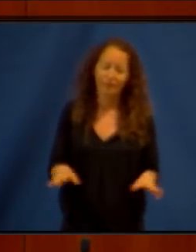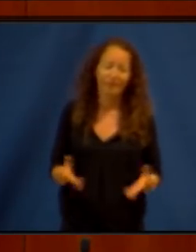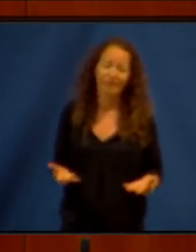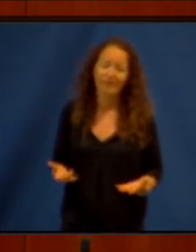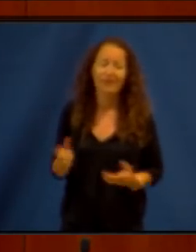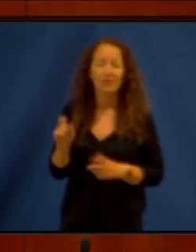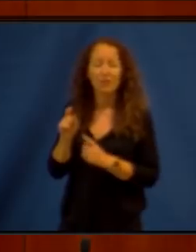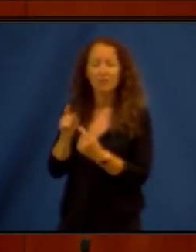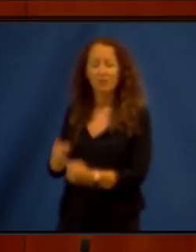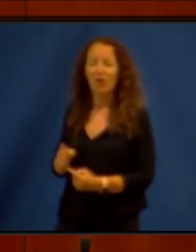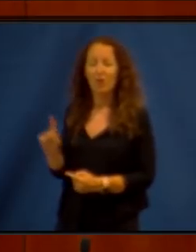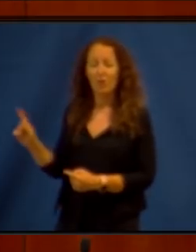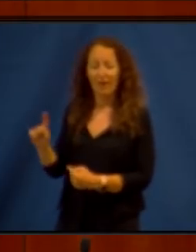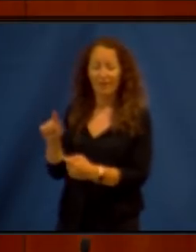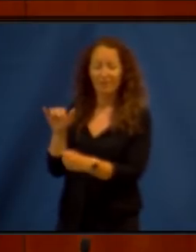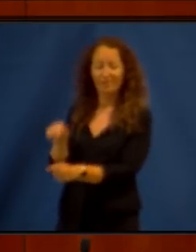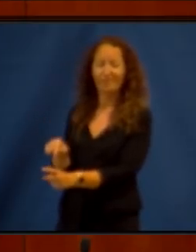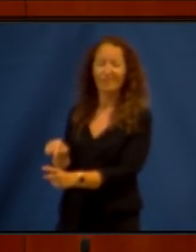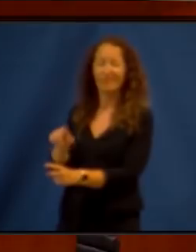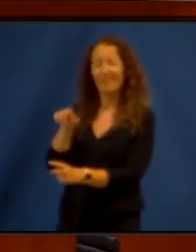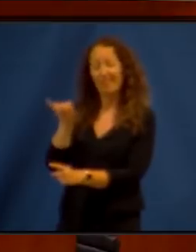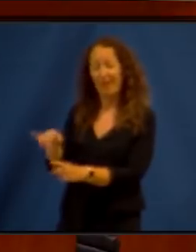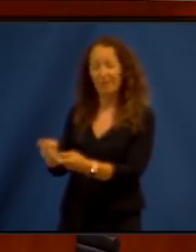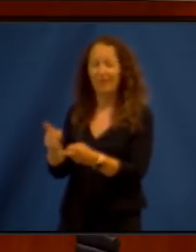that's where the struggle is right now.